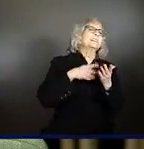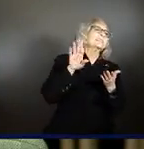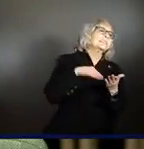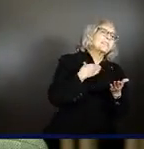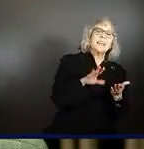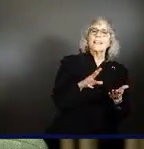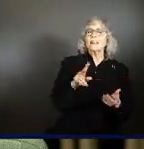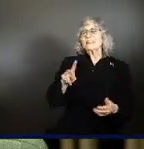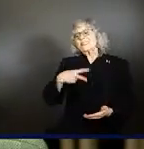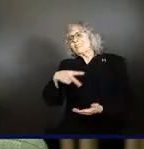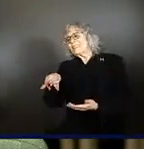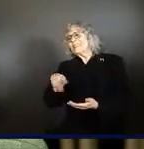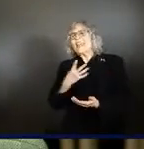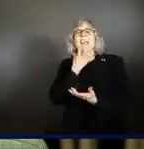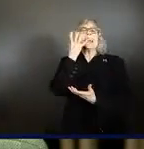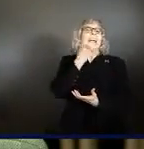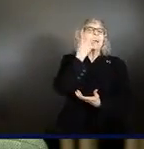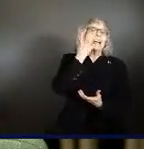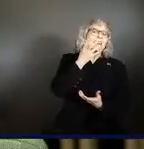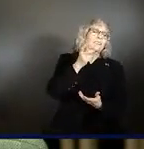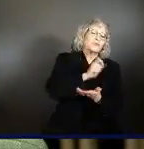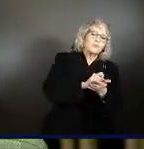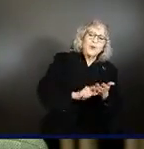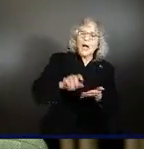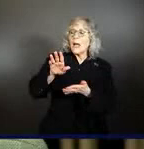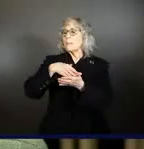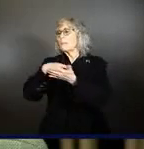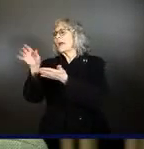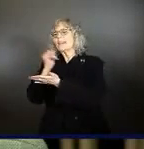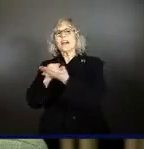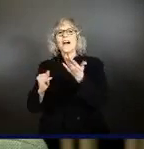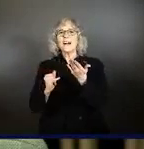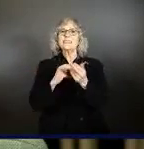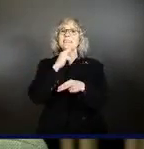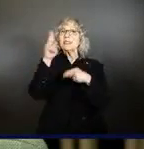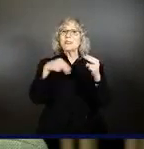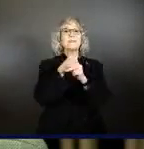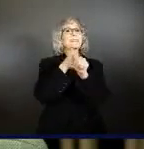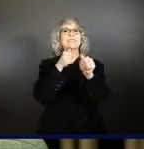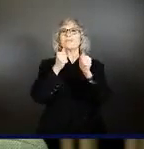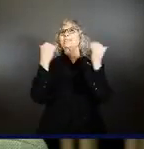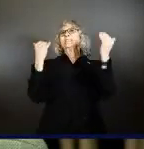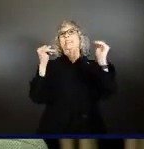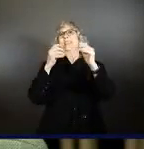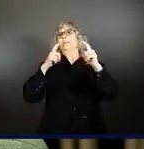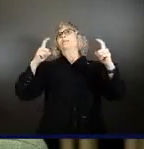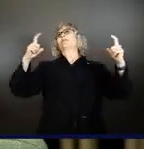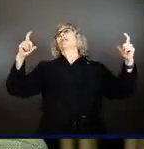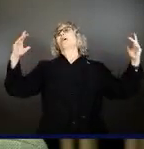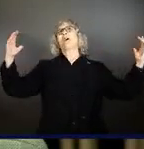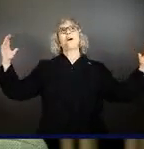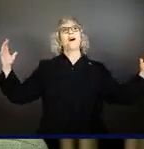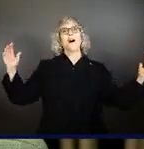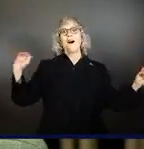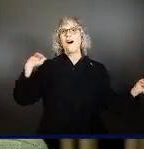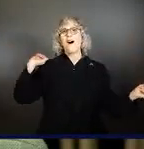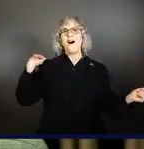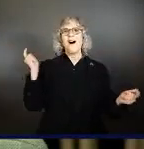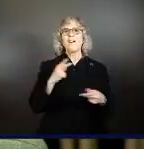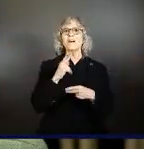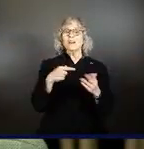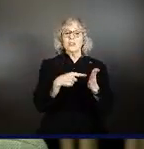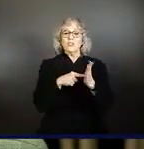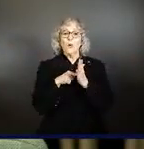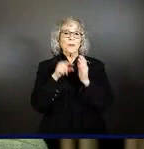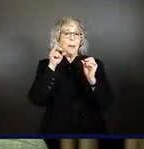can paint. In this case, the universe is literally the limit. Share a photo or video of you and your creation using